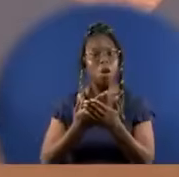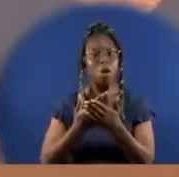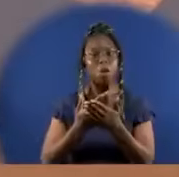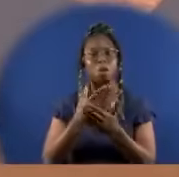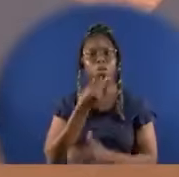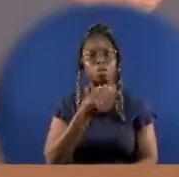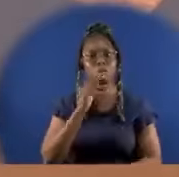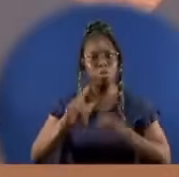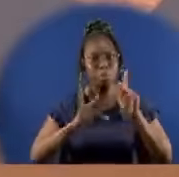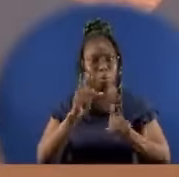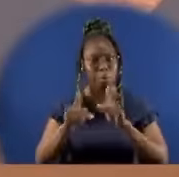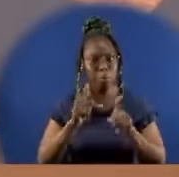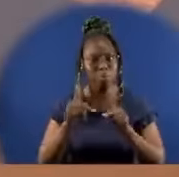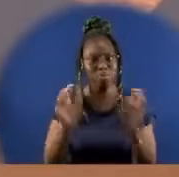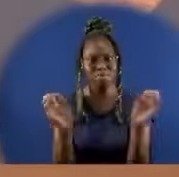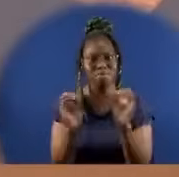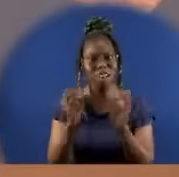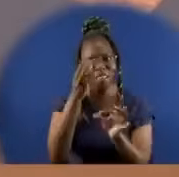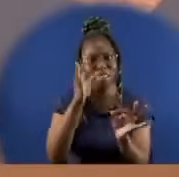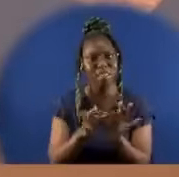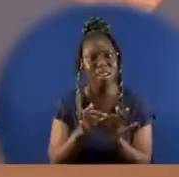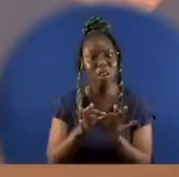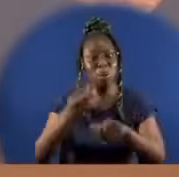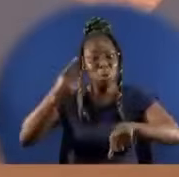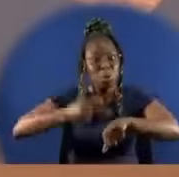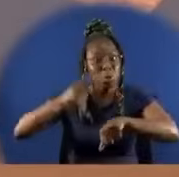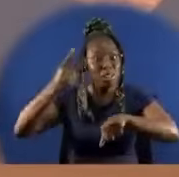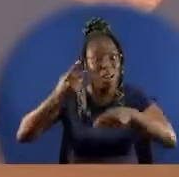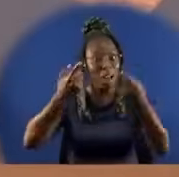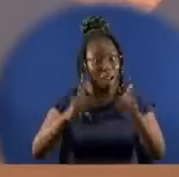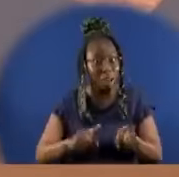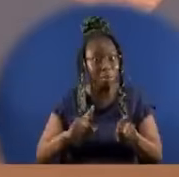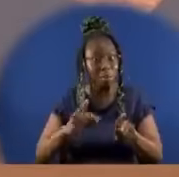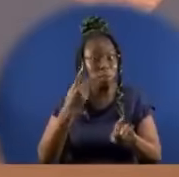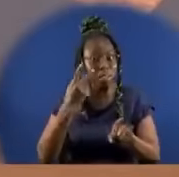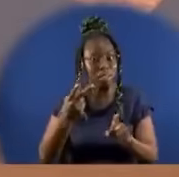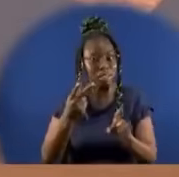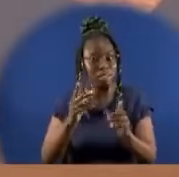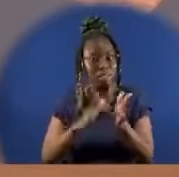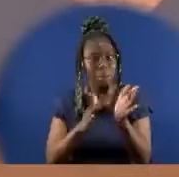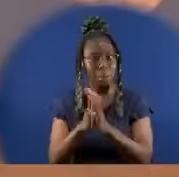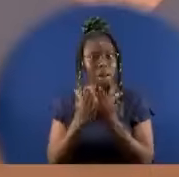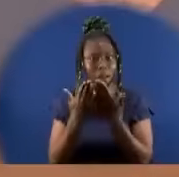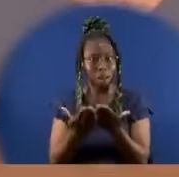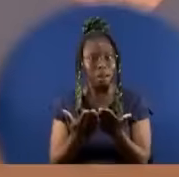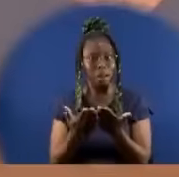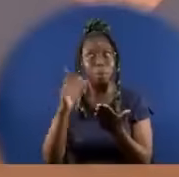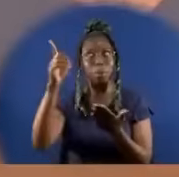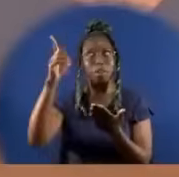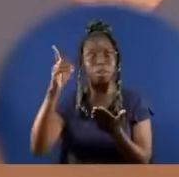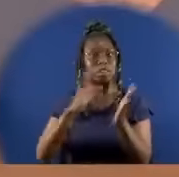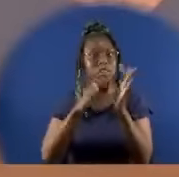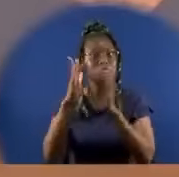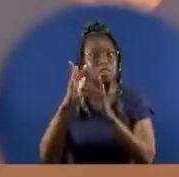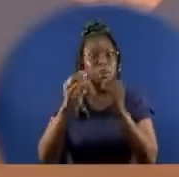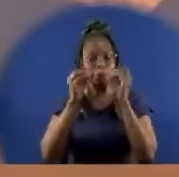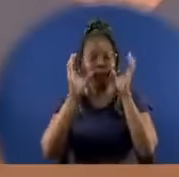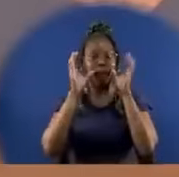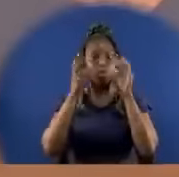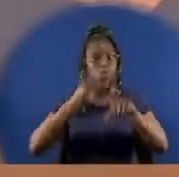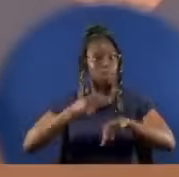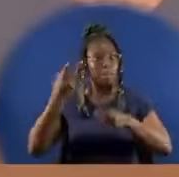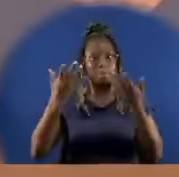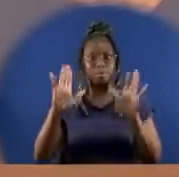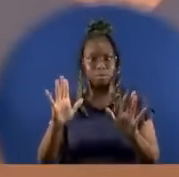my Bible, would you believe that there's only two times in all of recorded scripture where your Bible says Jesus was amazed? Two times.